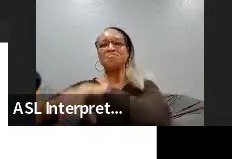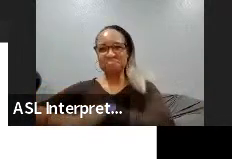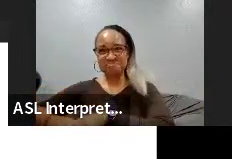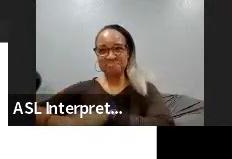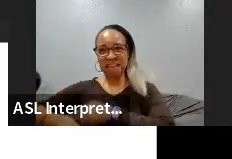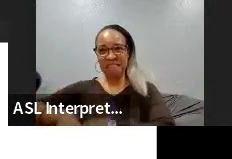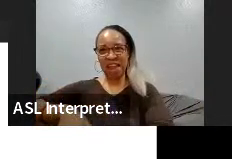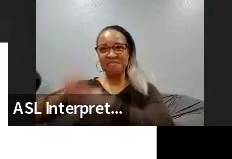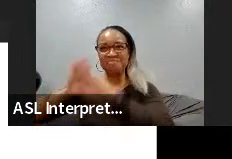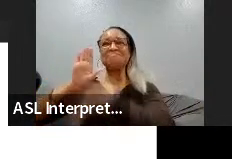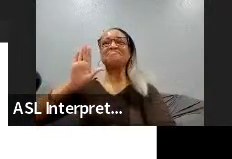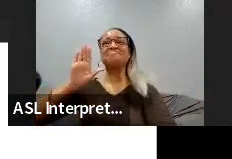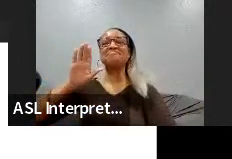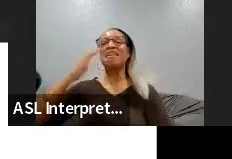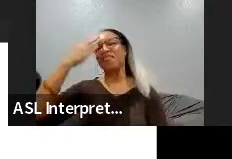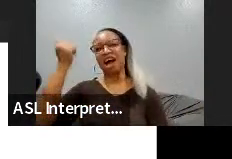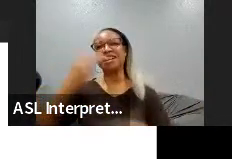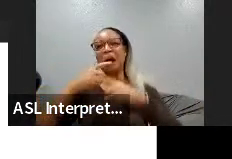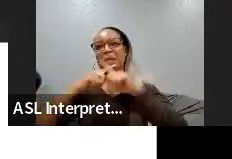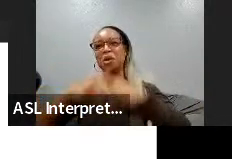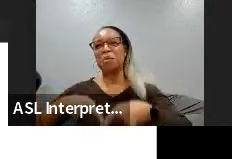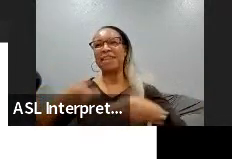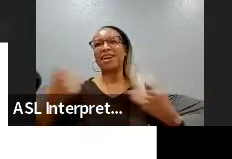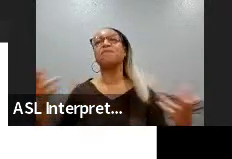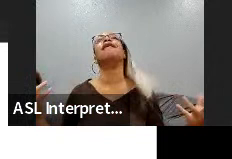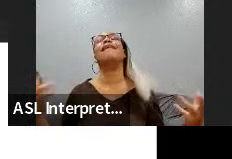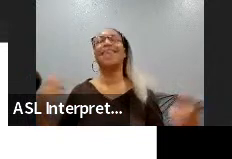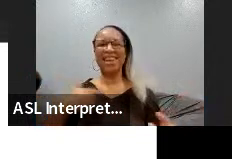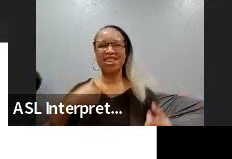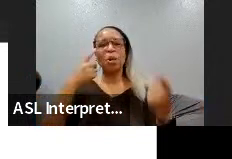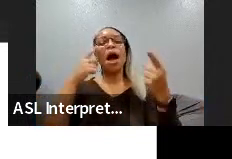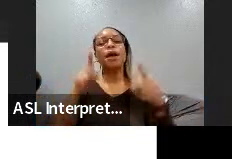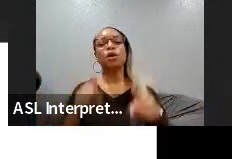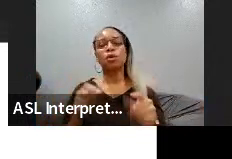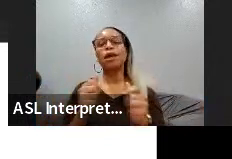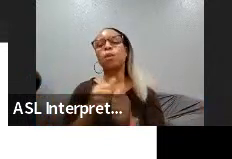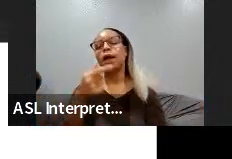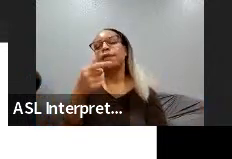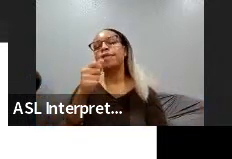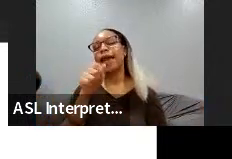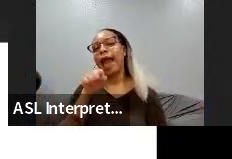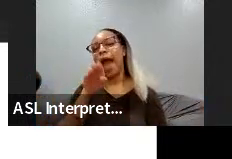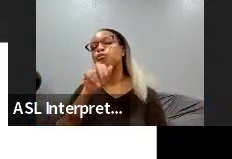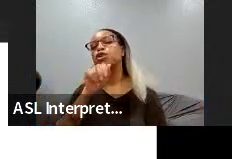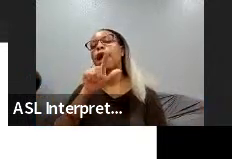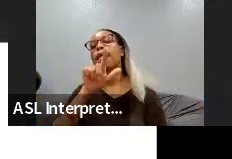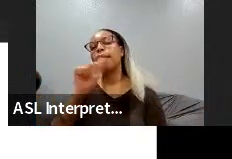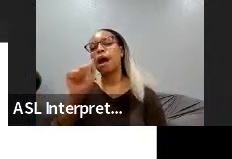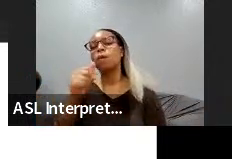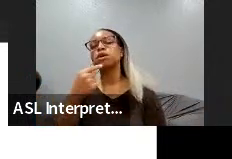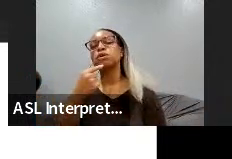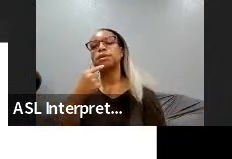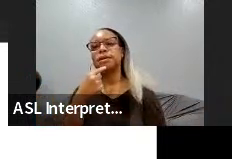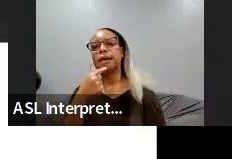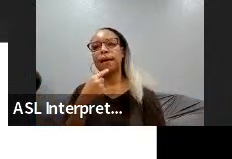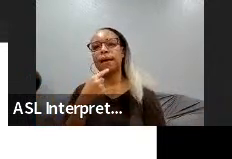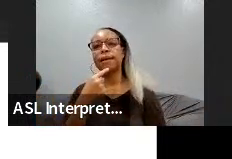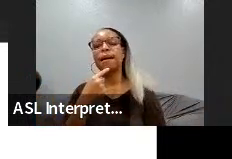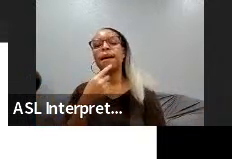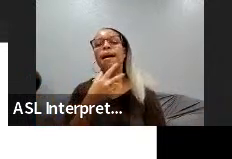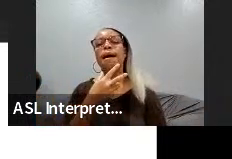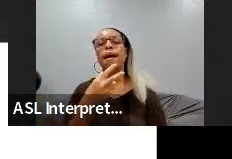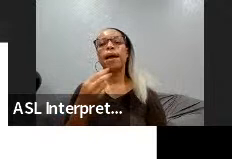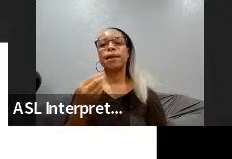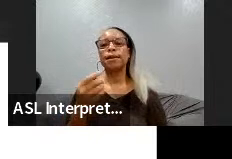I forgot to unmute myself. So I completely agree with Gabriela, what she said, and